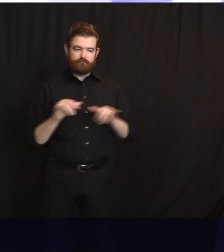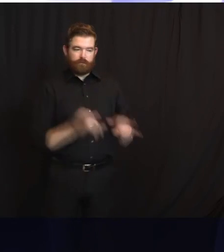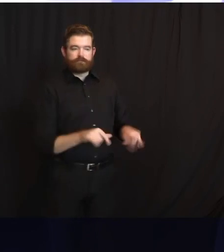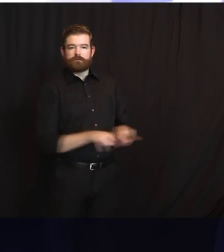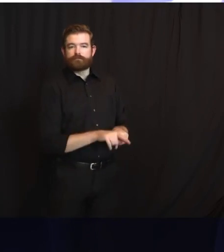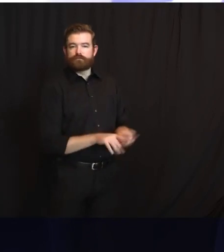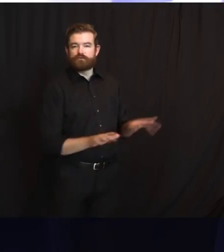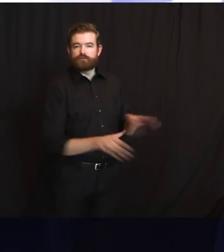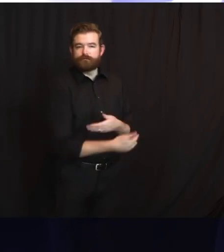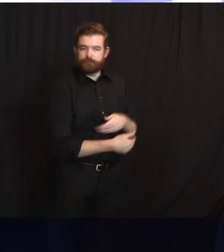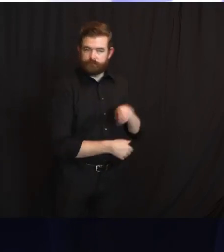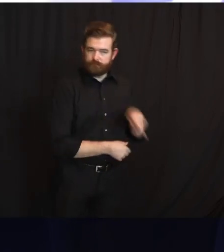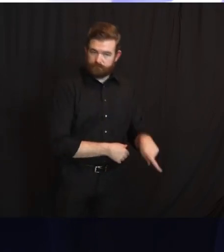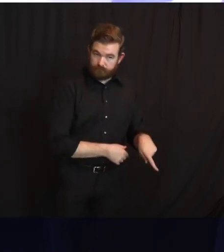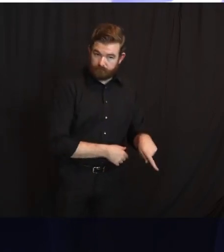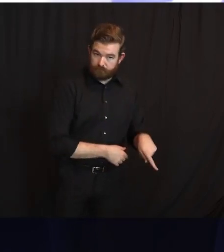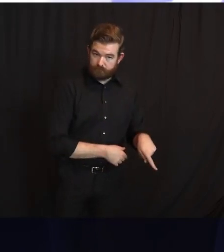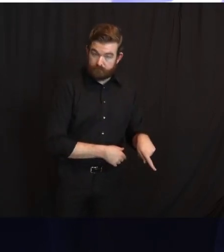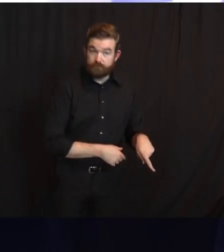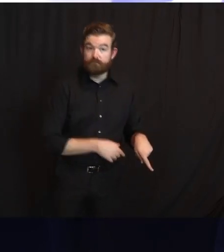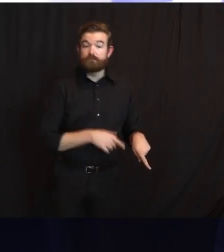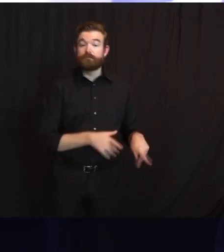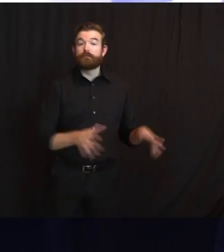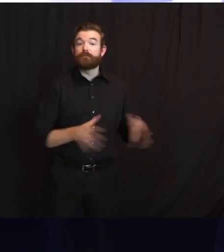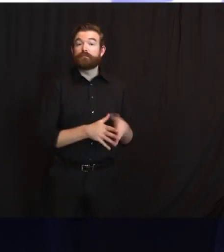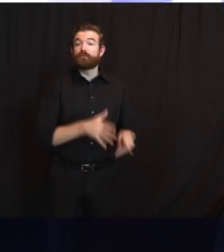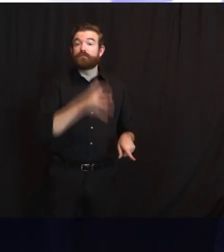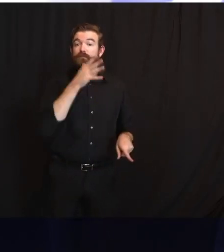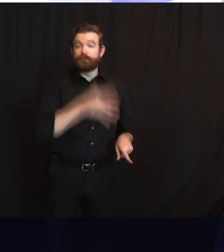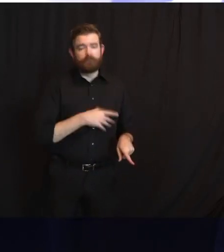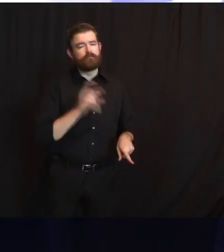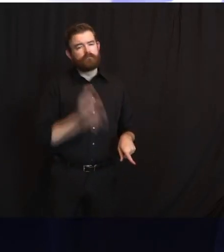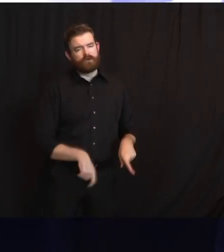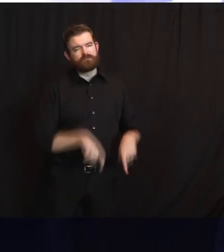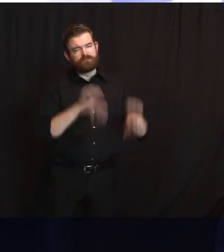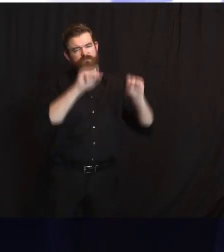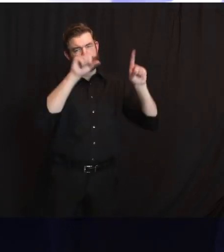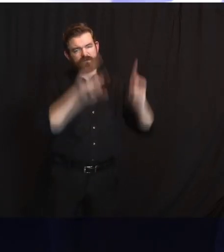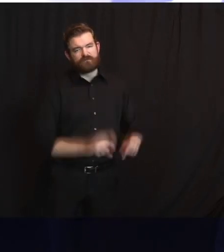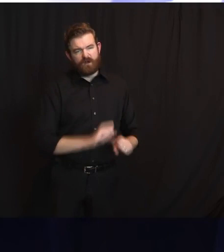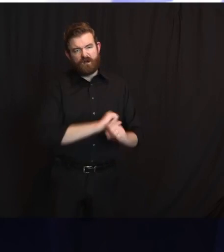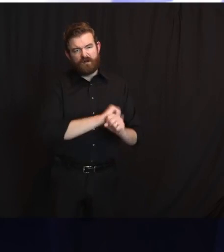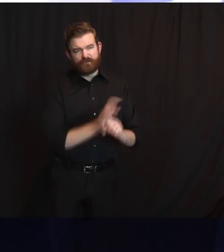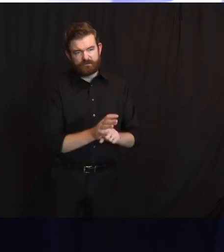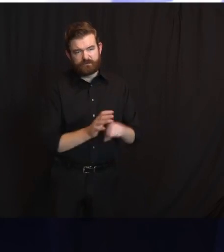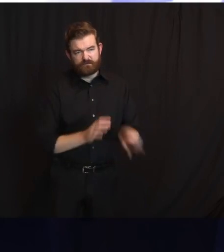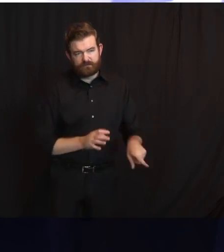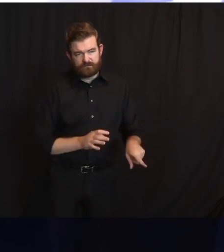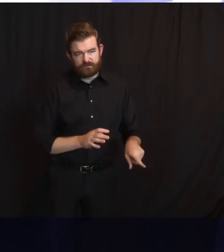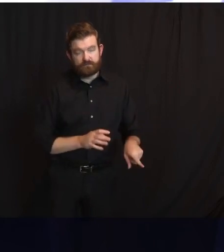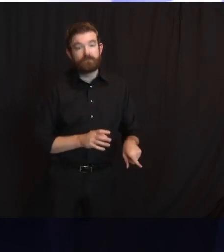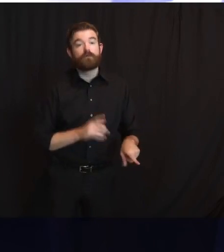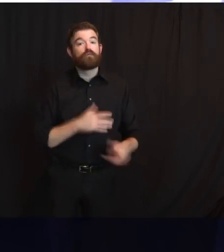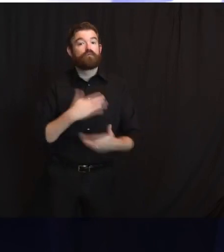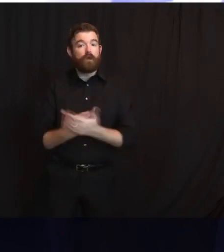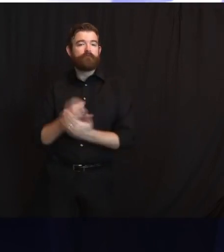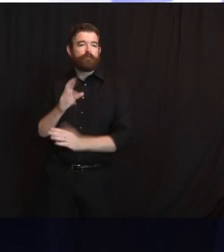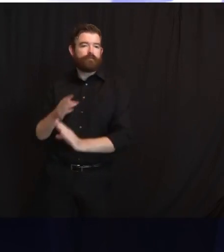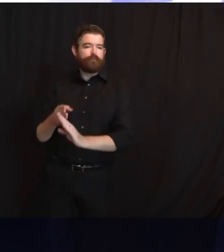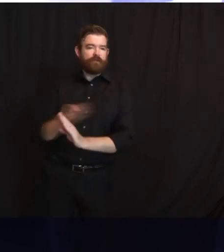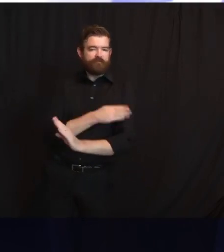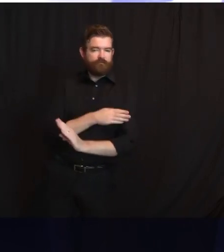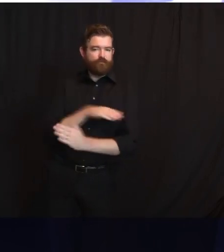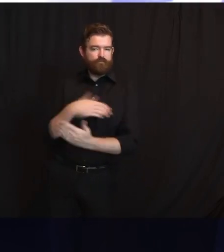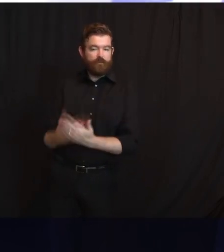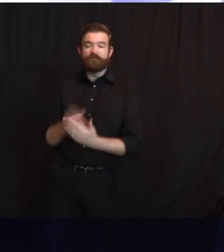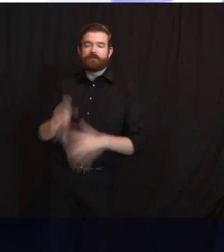tested for COVID-19 when they present at the facility or prior to admission for labor and delivery.